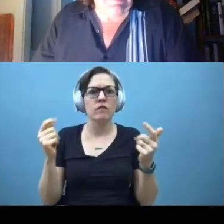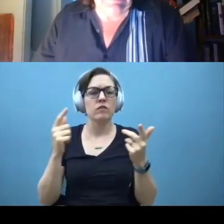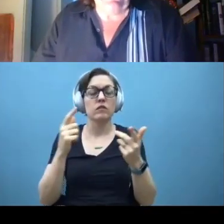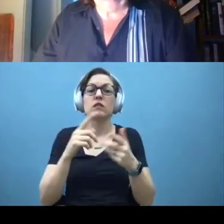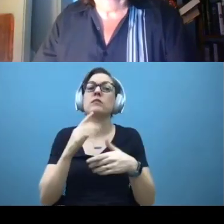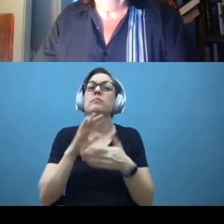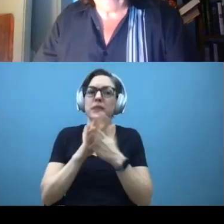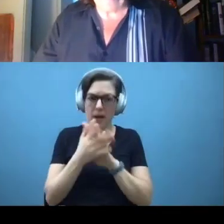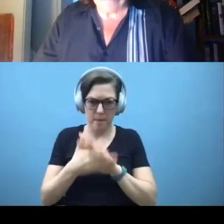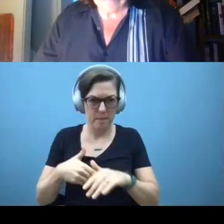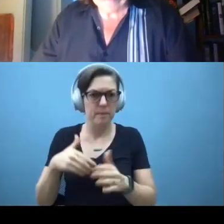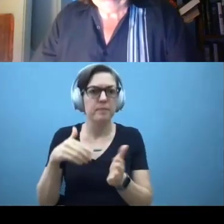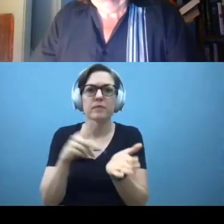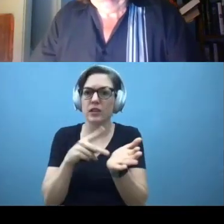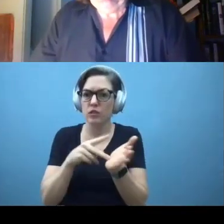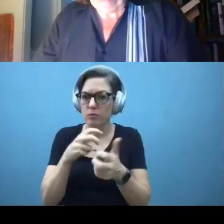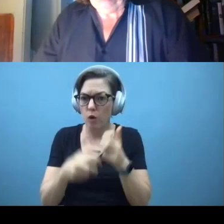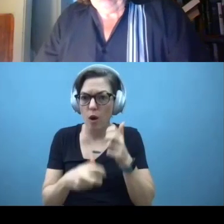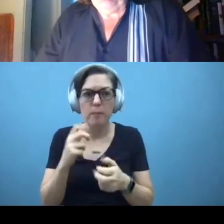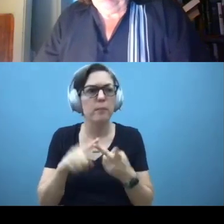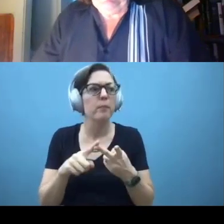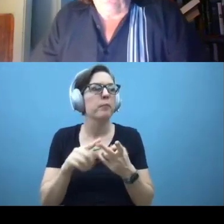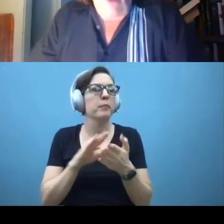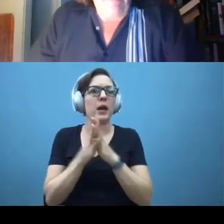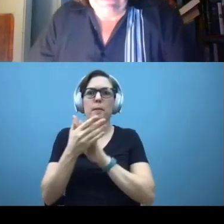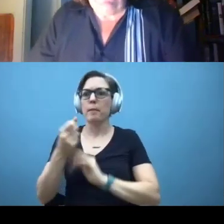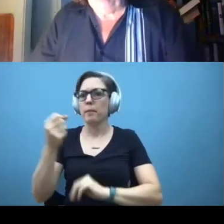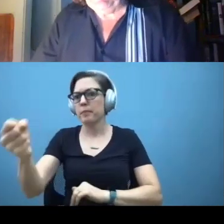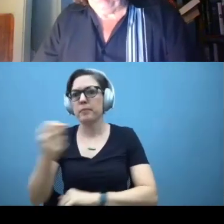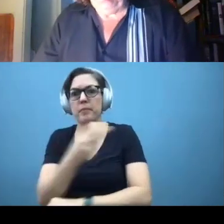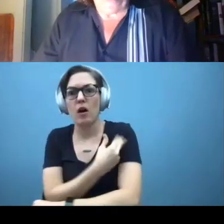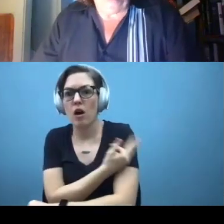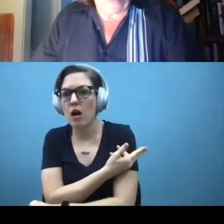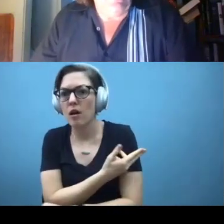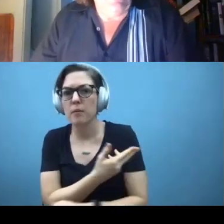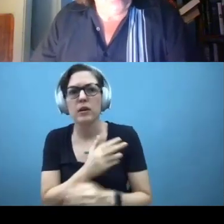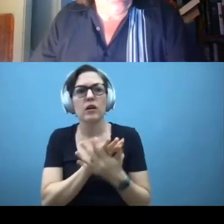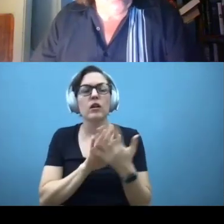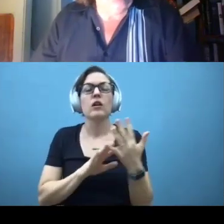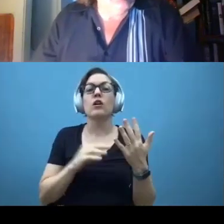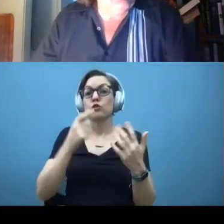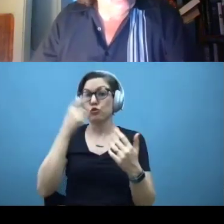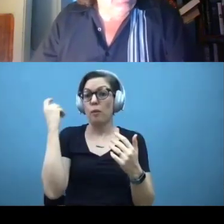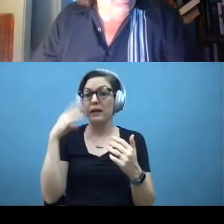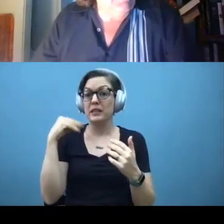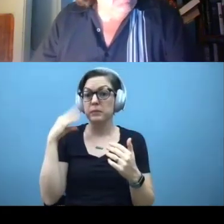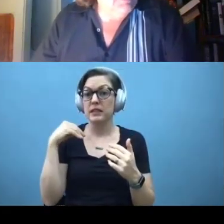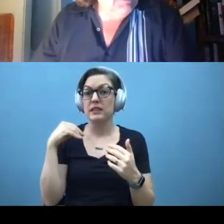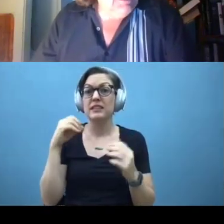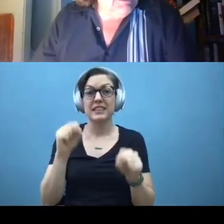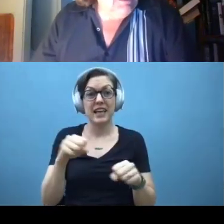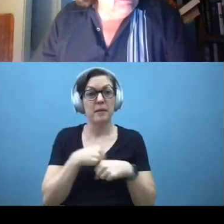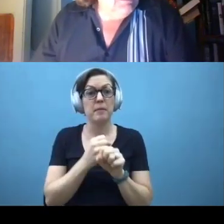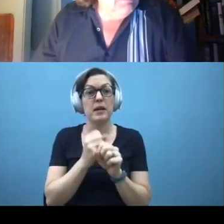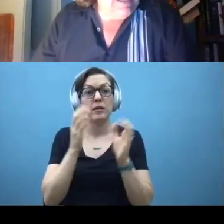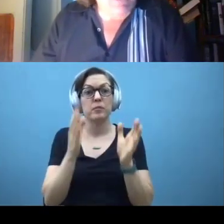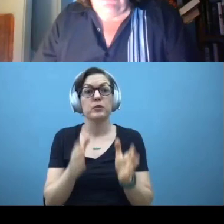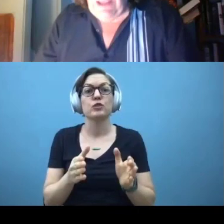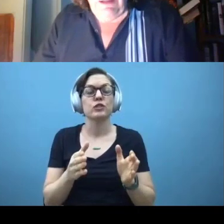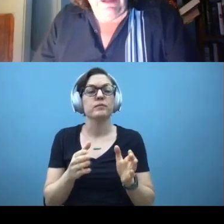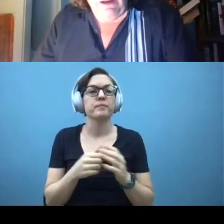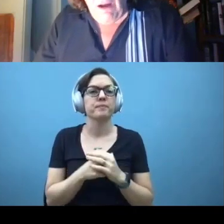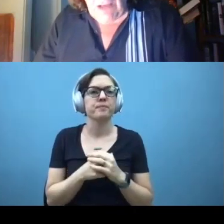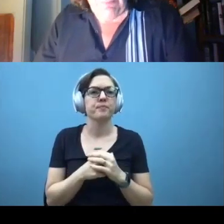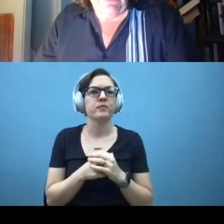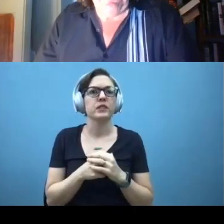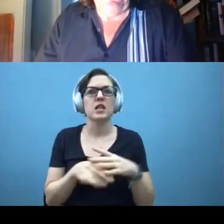to hospitalization. The trauma experience could cause a person to become